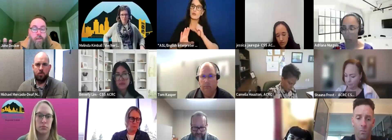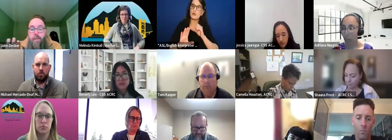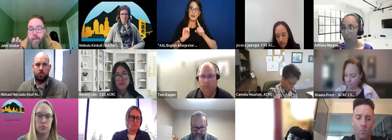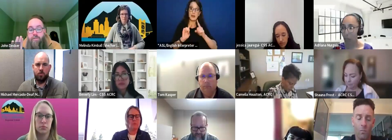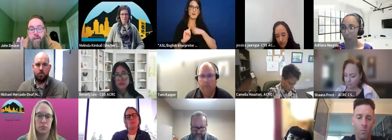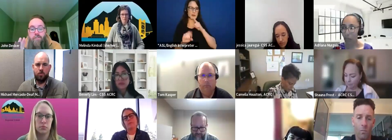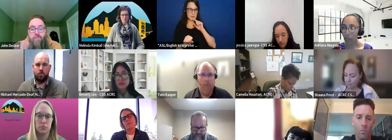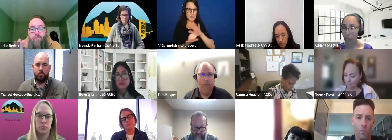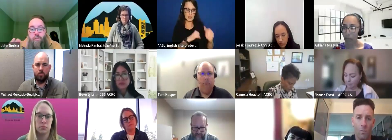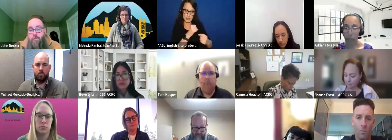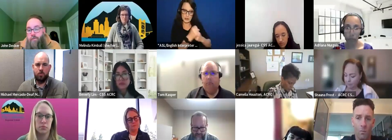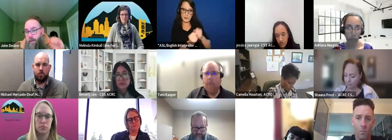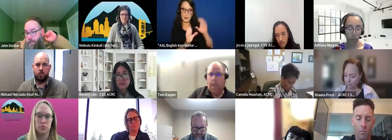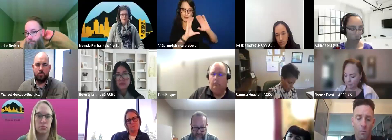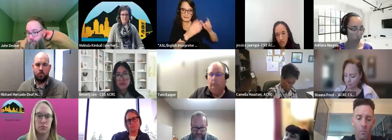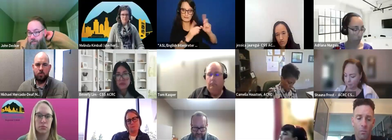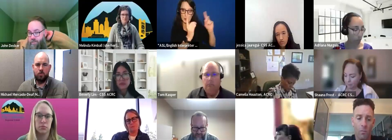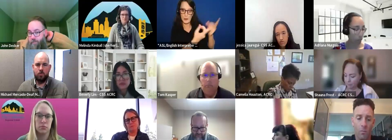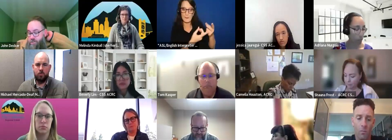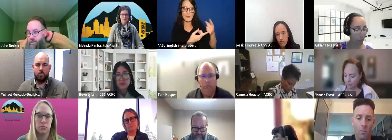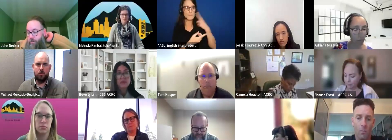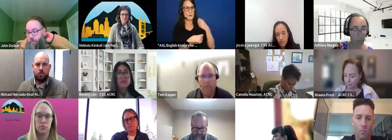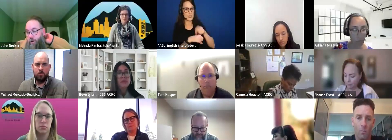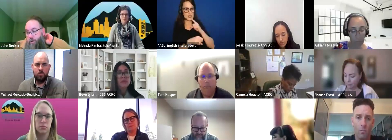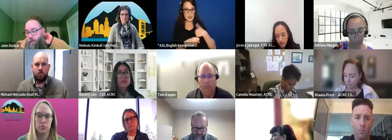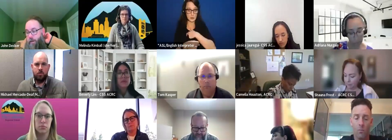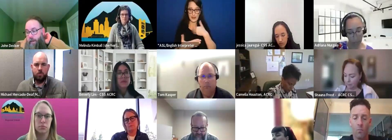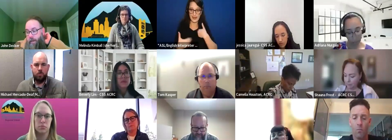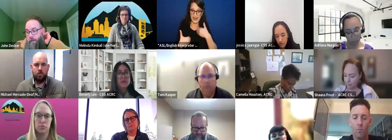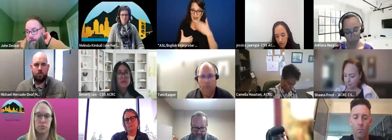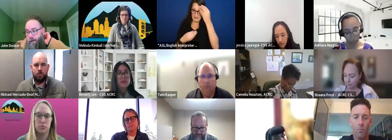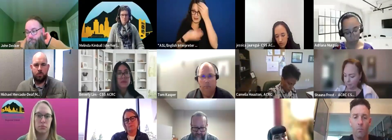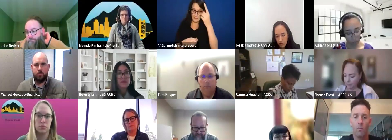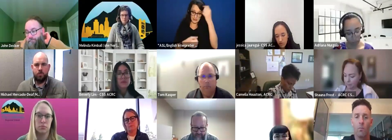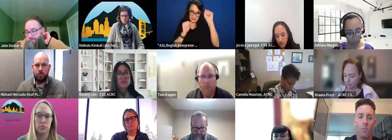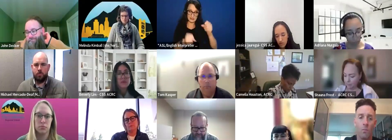the department and trying to ensure that we've got the information to be able to share with you all,